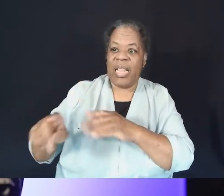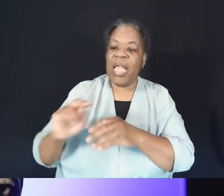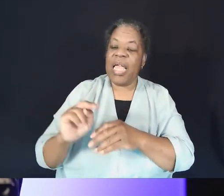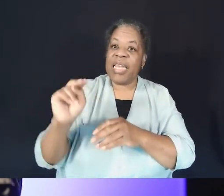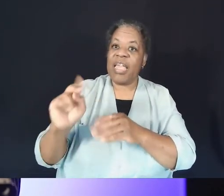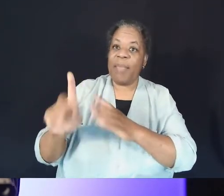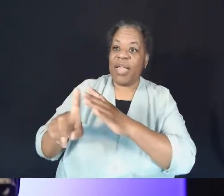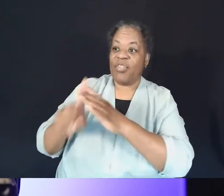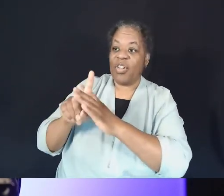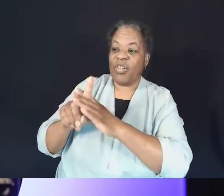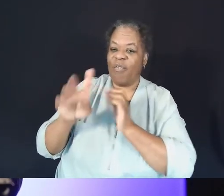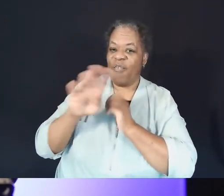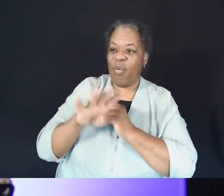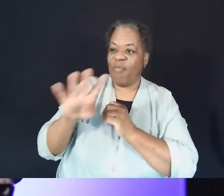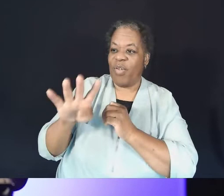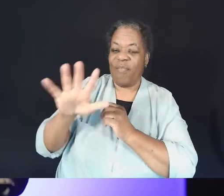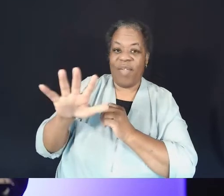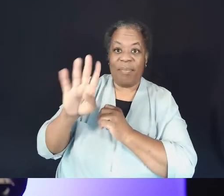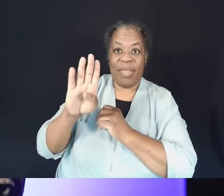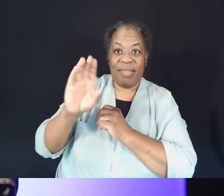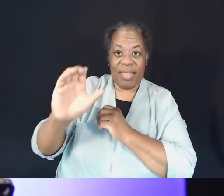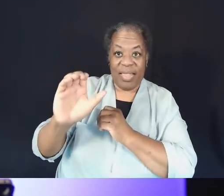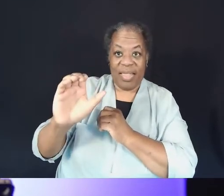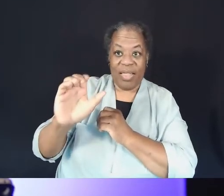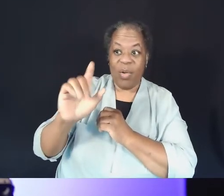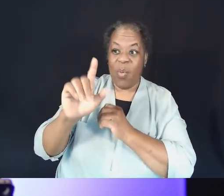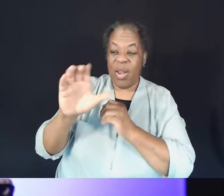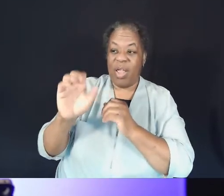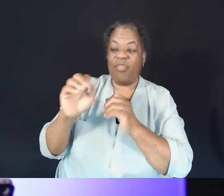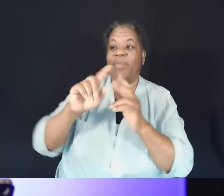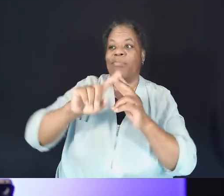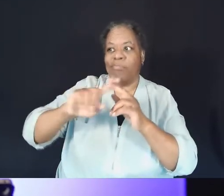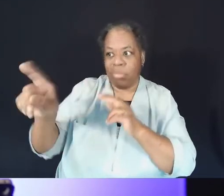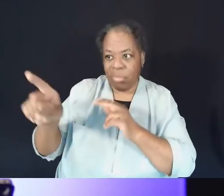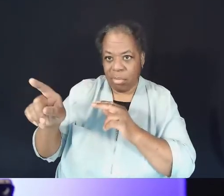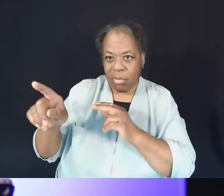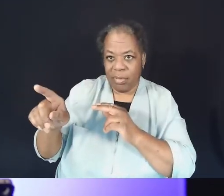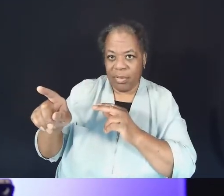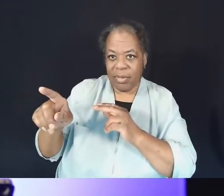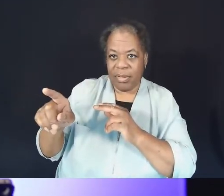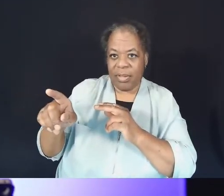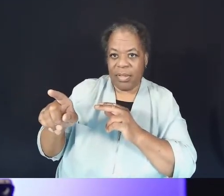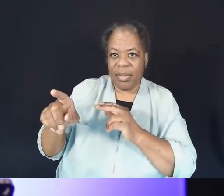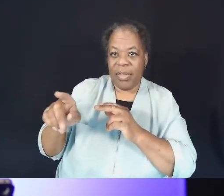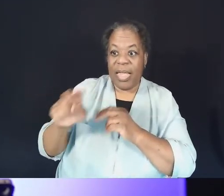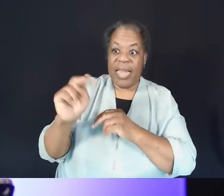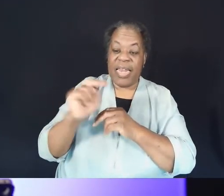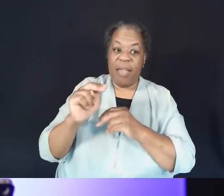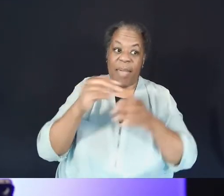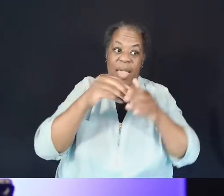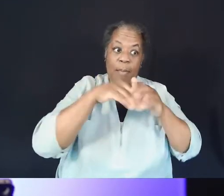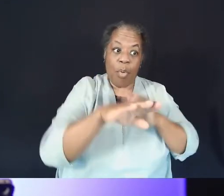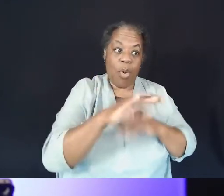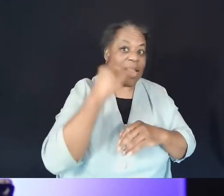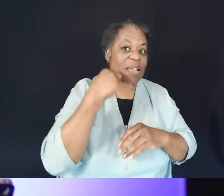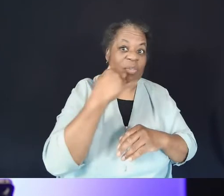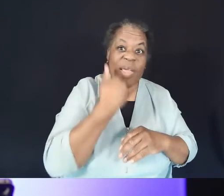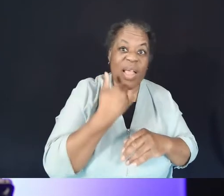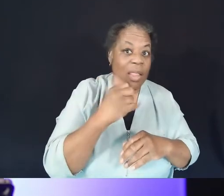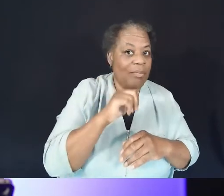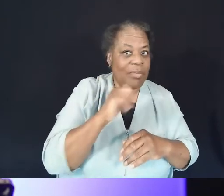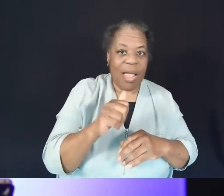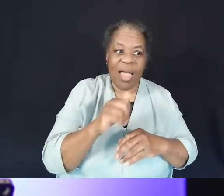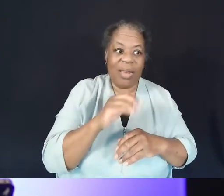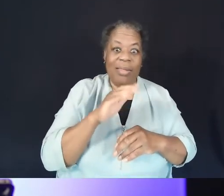445 BC, so about 100 years after that edict. And he's not born in Israel. In fact, his own parents may not have